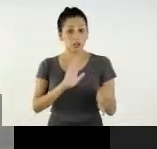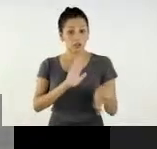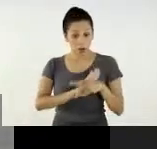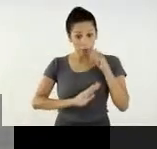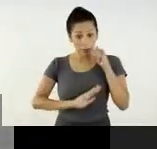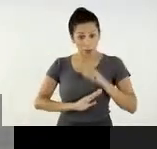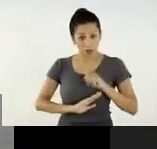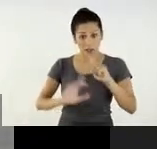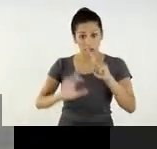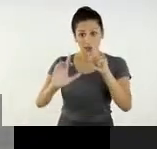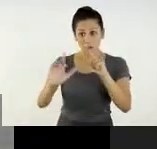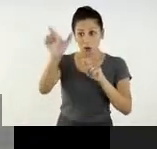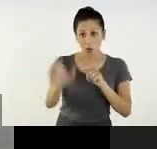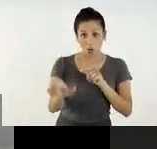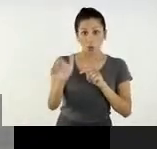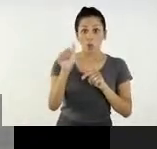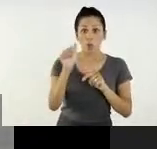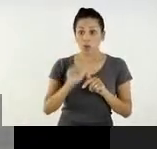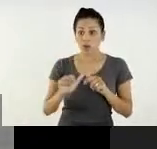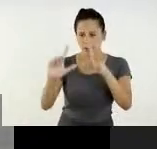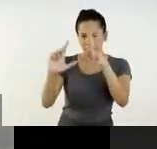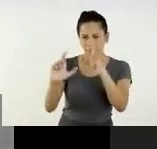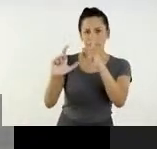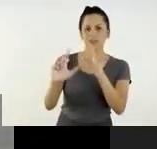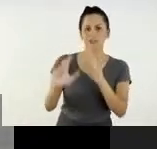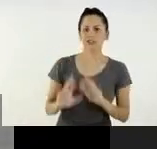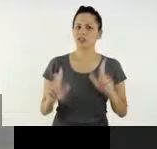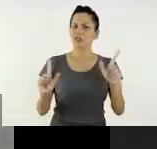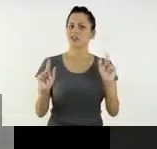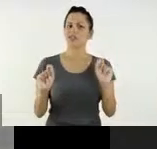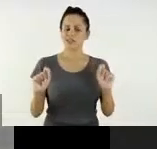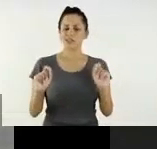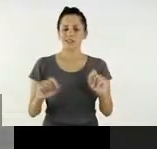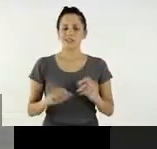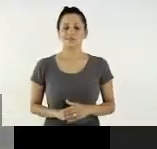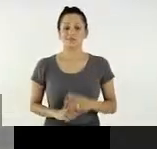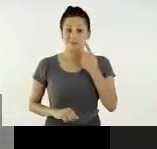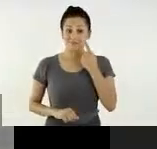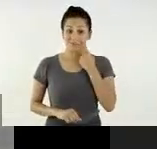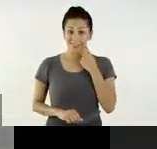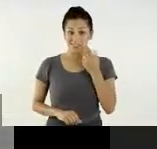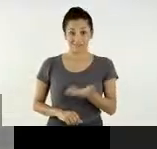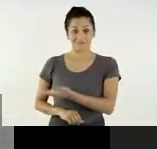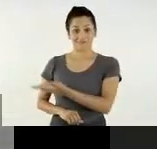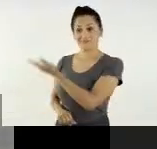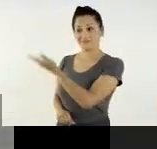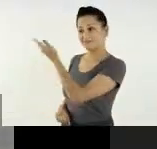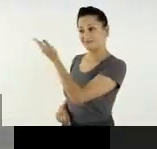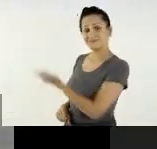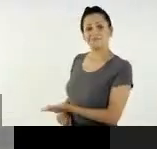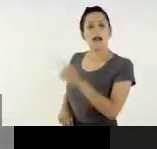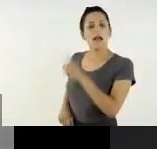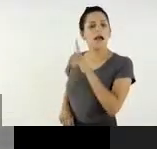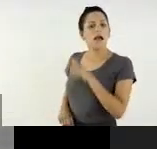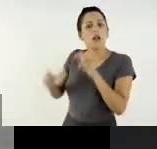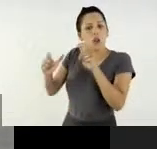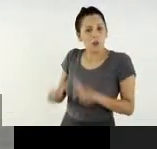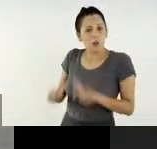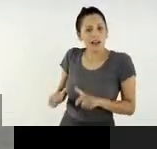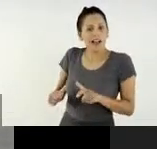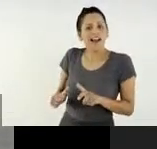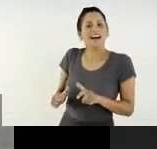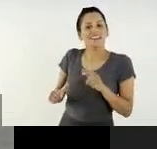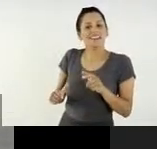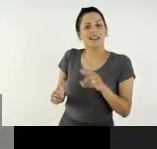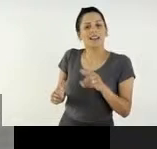Here you can see their photography studio, which is quite crudely built on root works in where the ovulars took place in